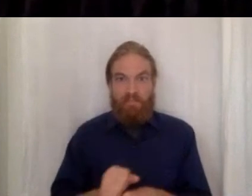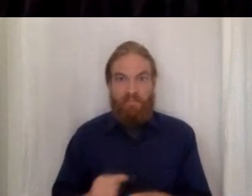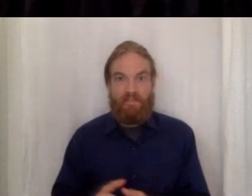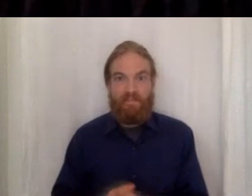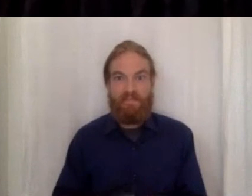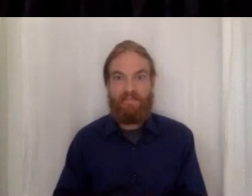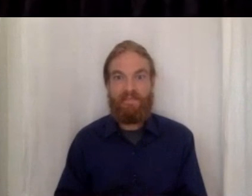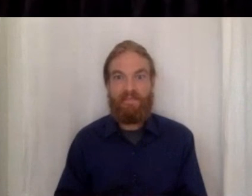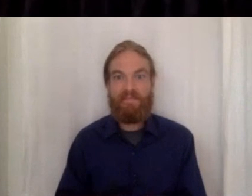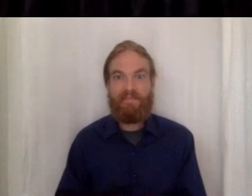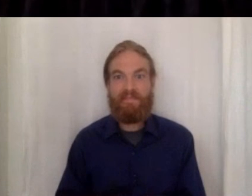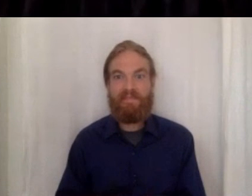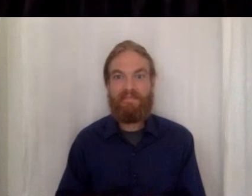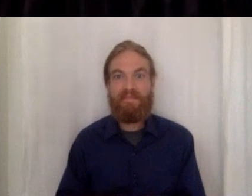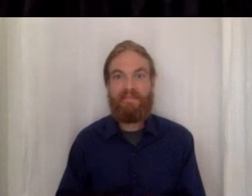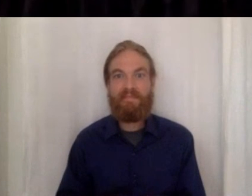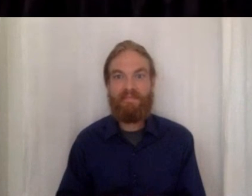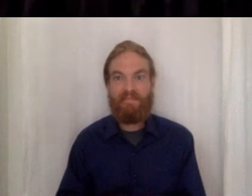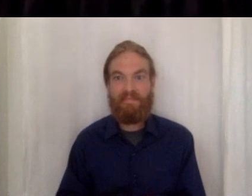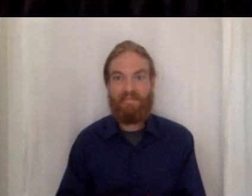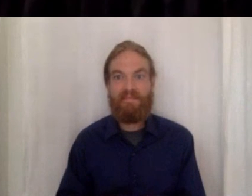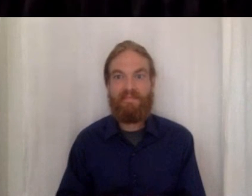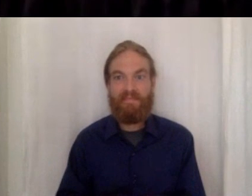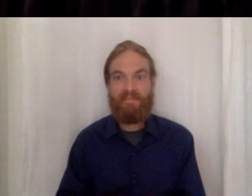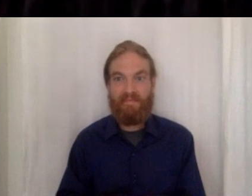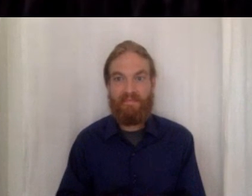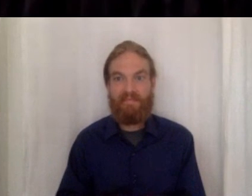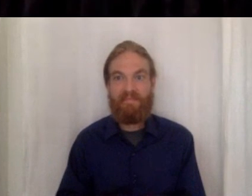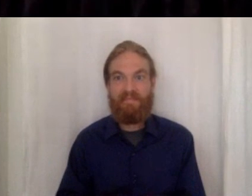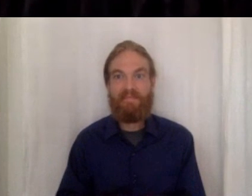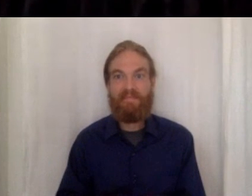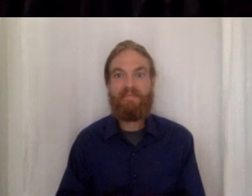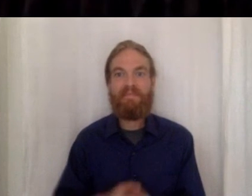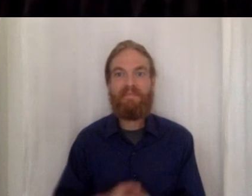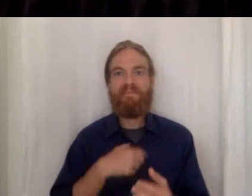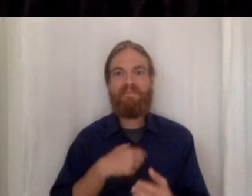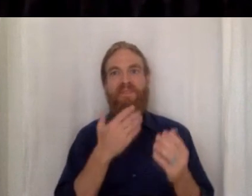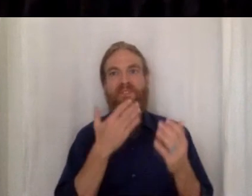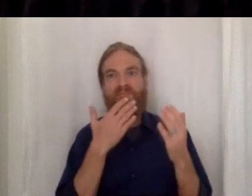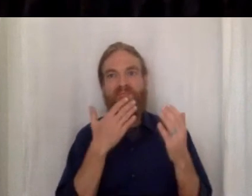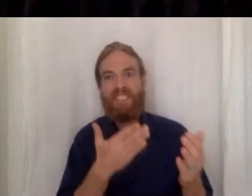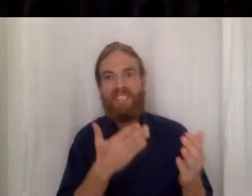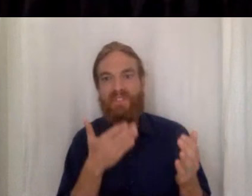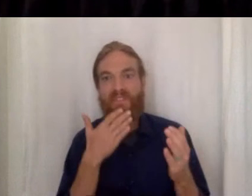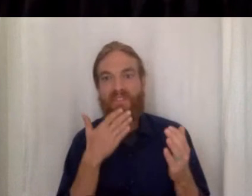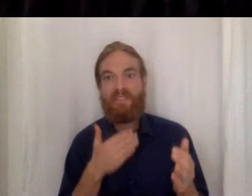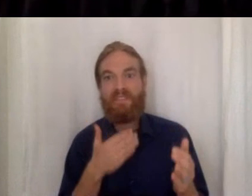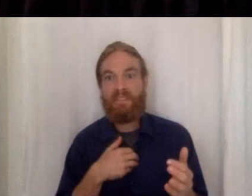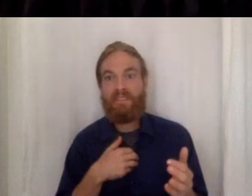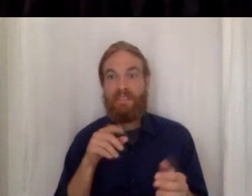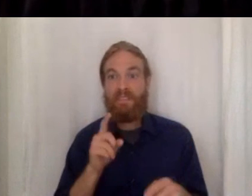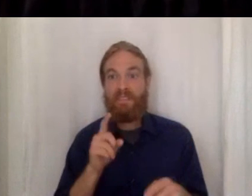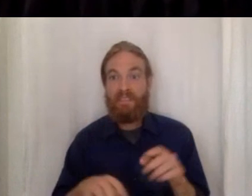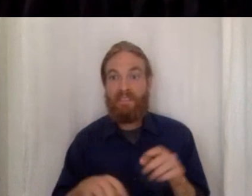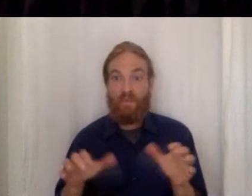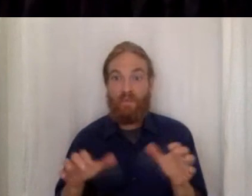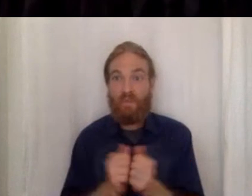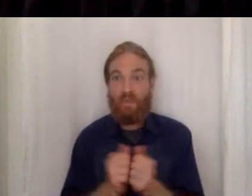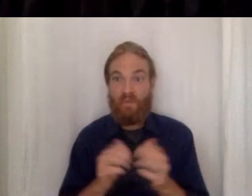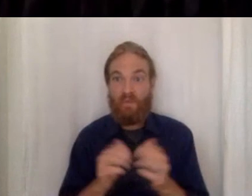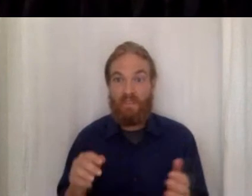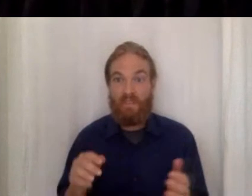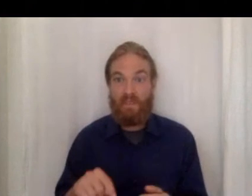I'm so grateful. And they couldn't do it without your leadership, Susan. You know, it's hand in hand, and we